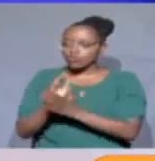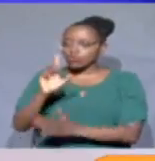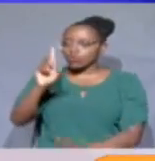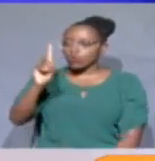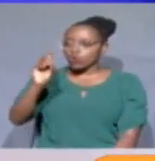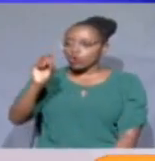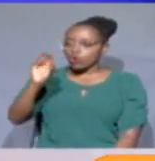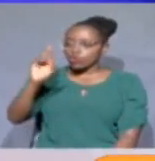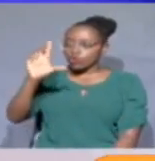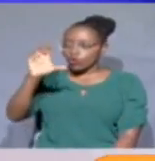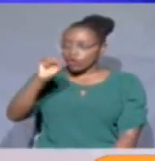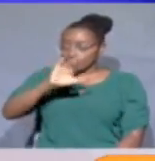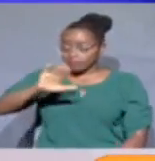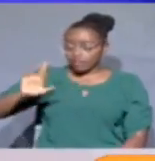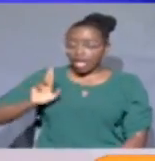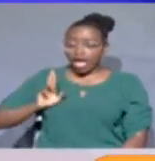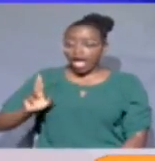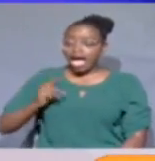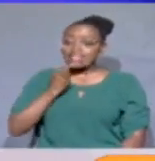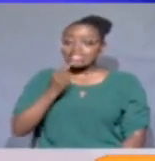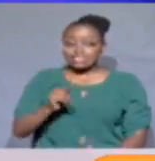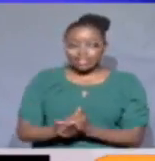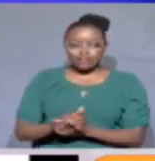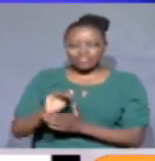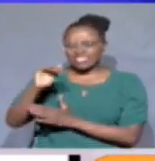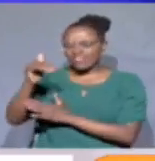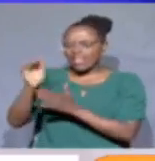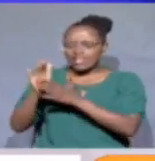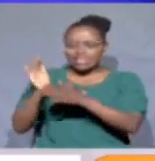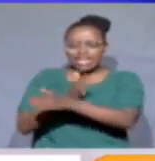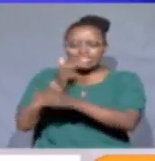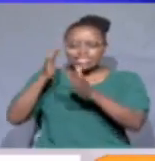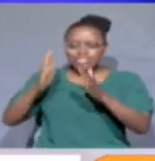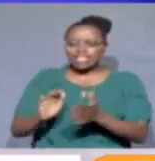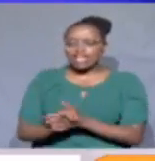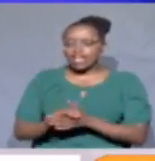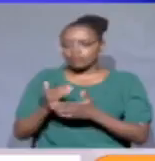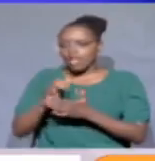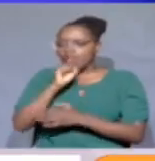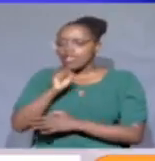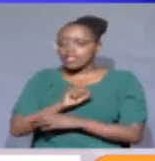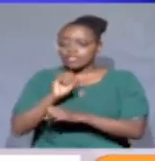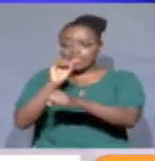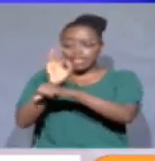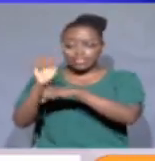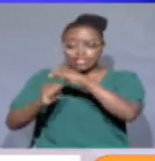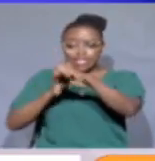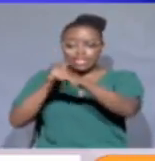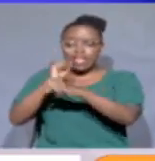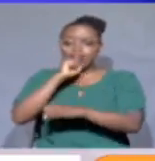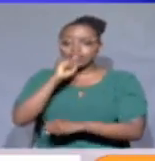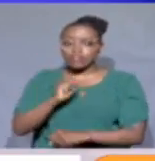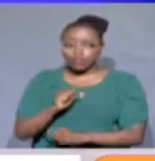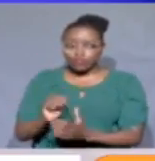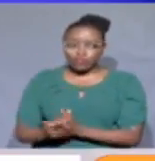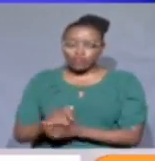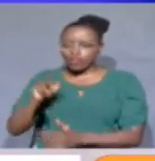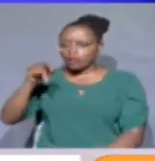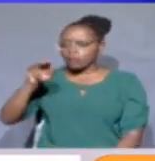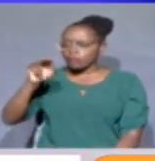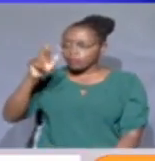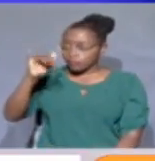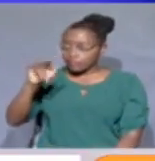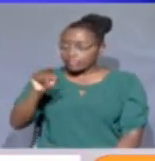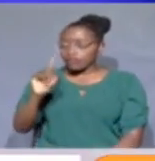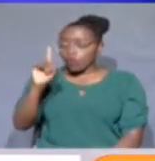Now on to her say. She's an author, actress, and singer, all at the age of 13. Trinity Stokes is one